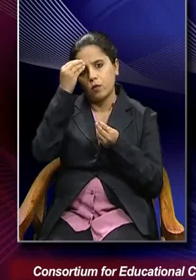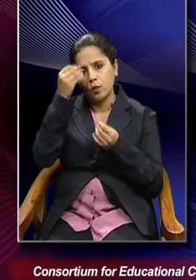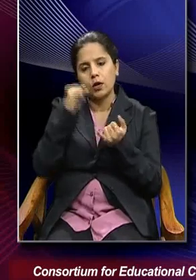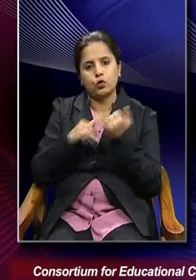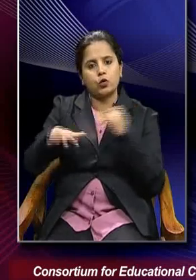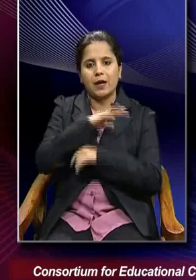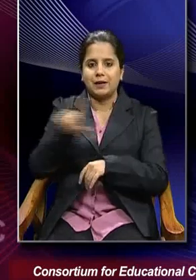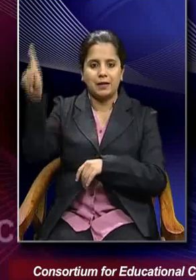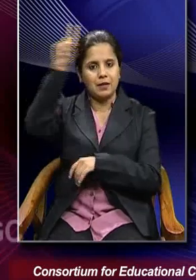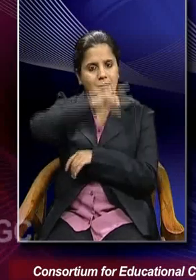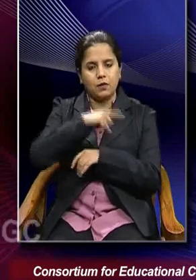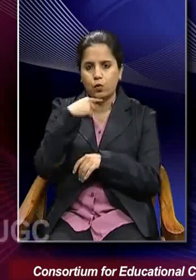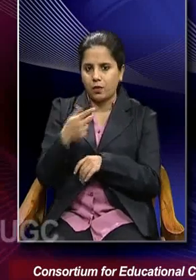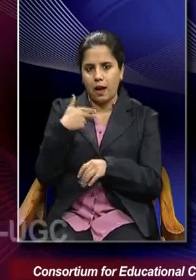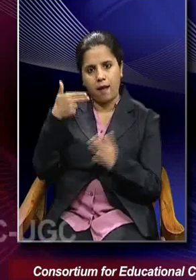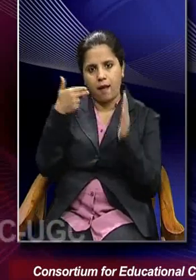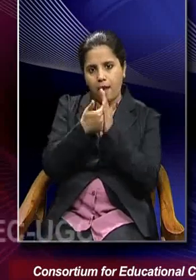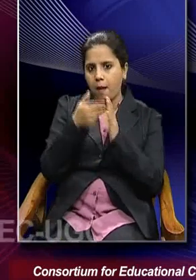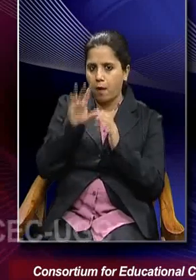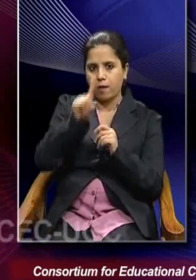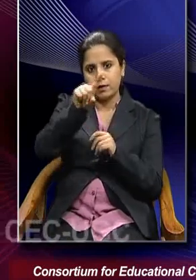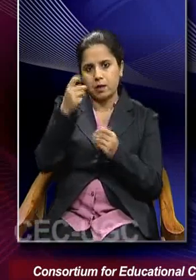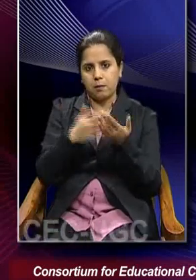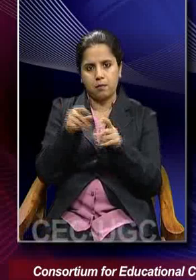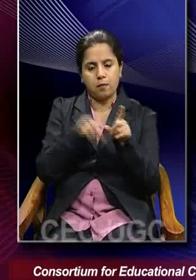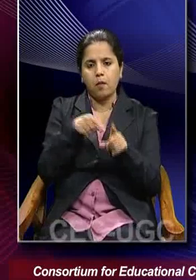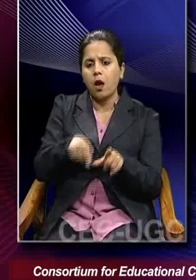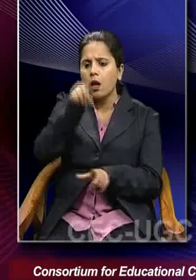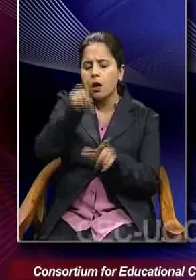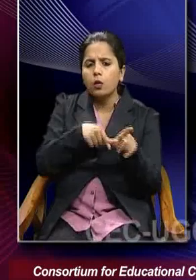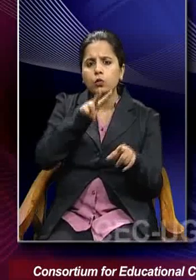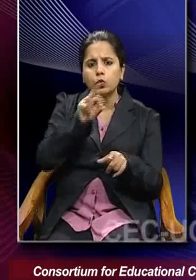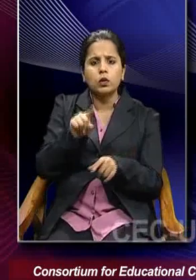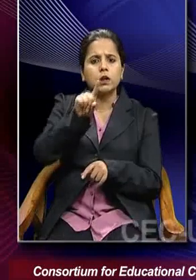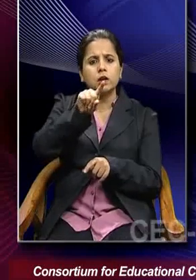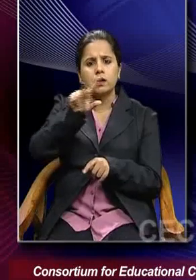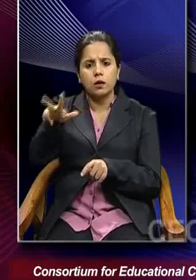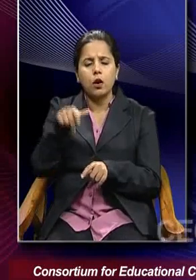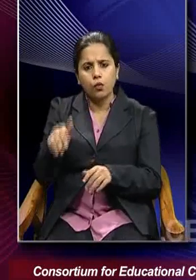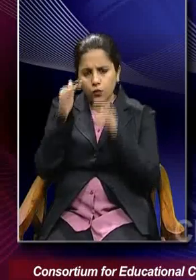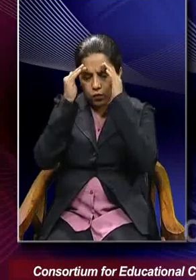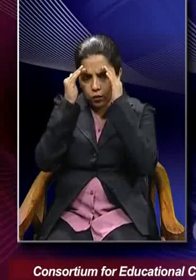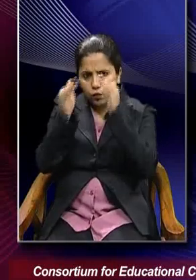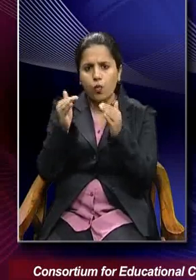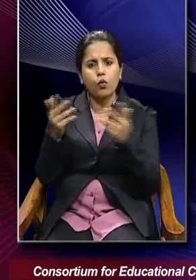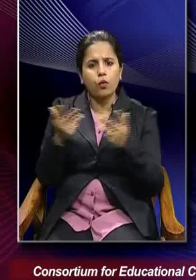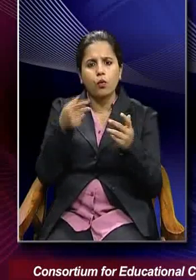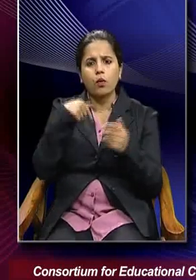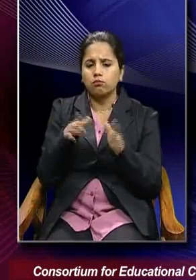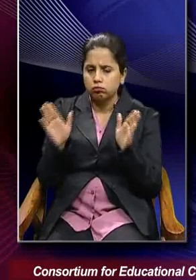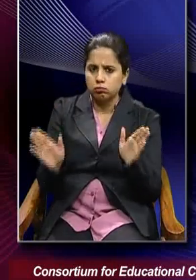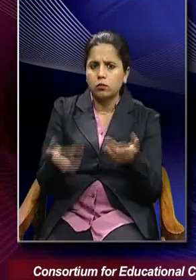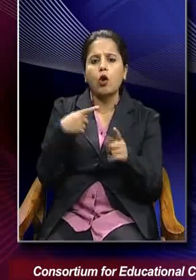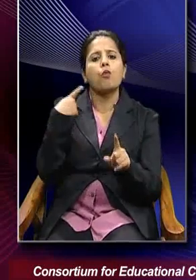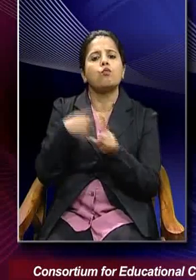Society Day, and that how in the year 2018 the day focused on the theme enabling